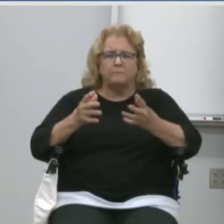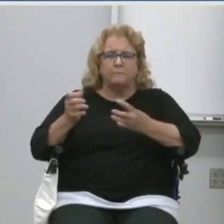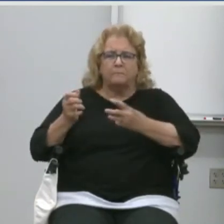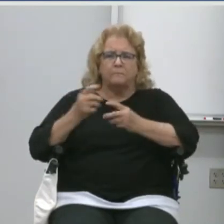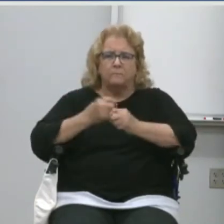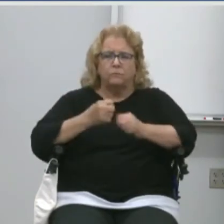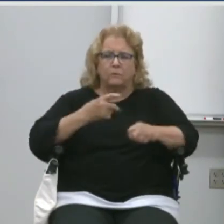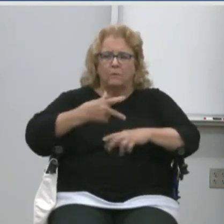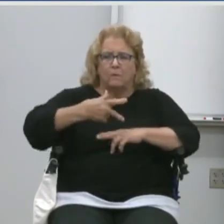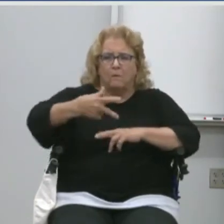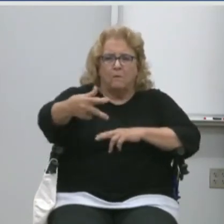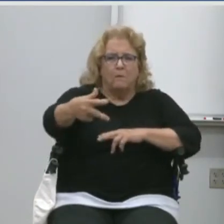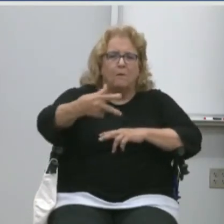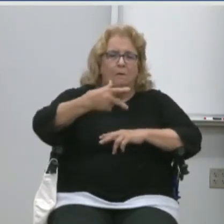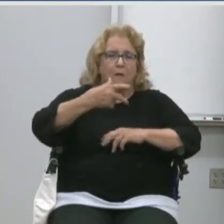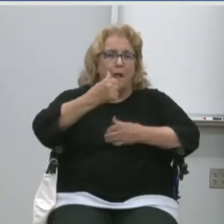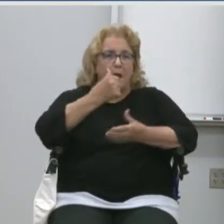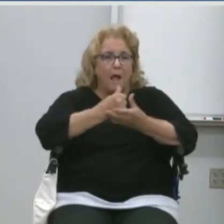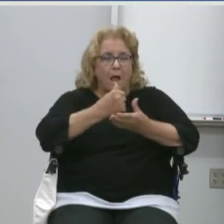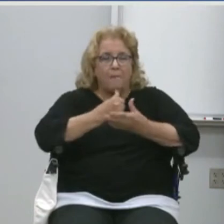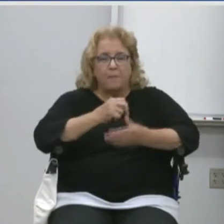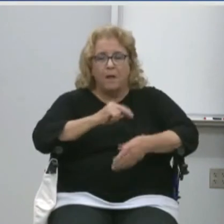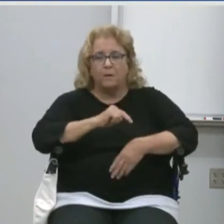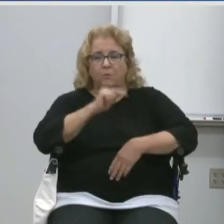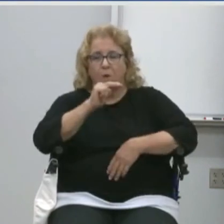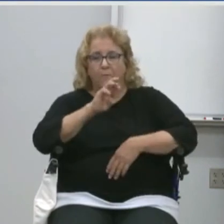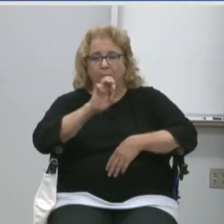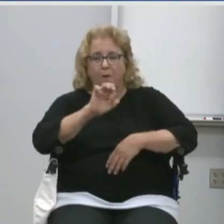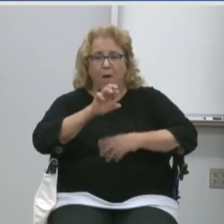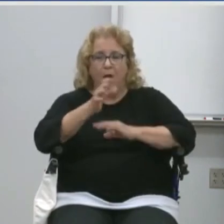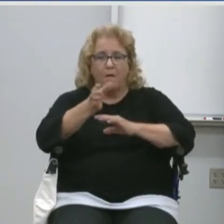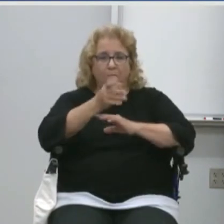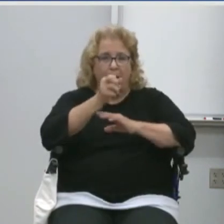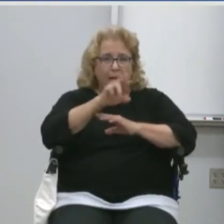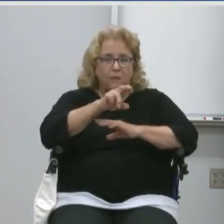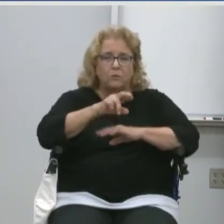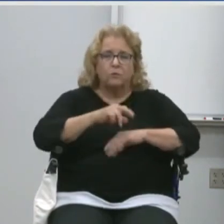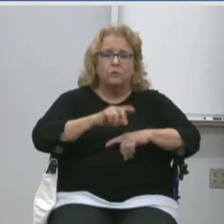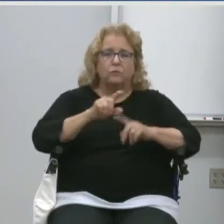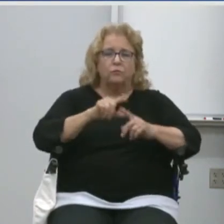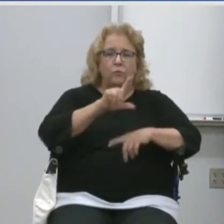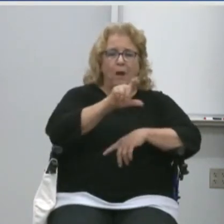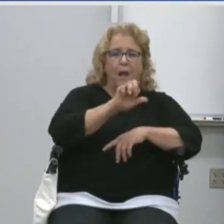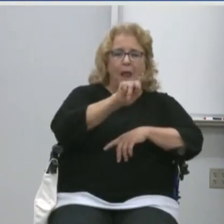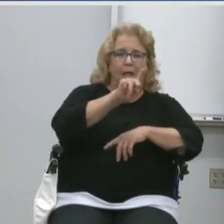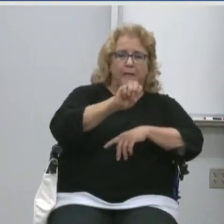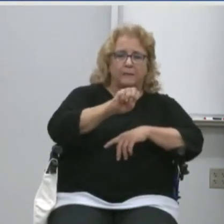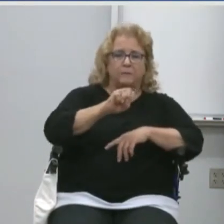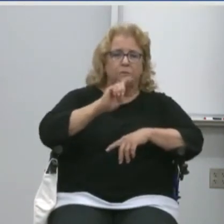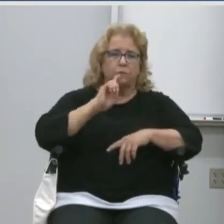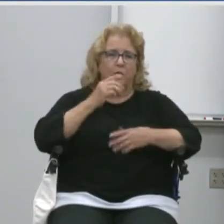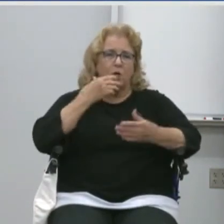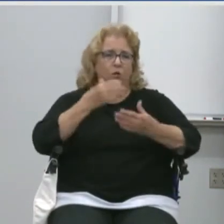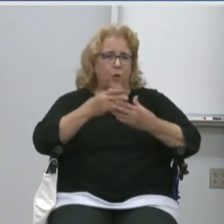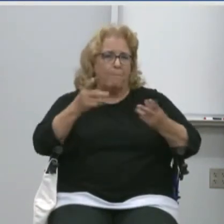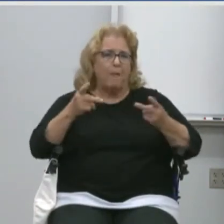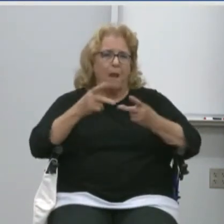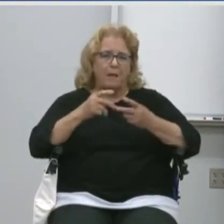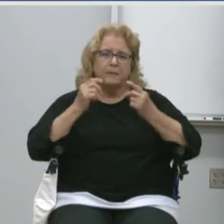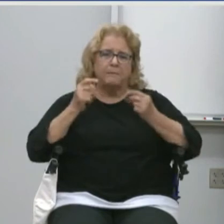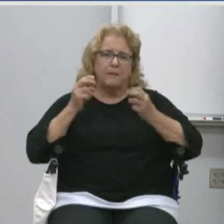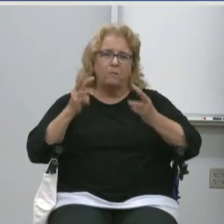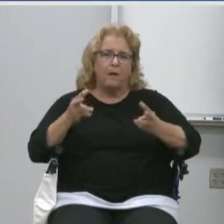only help the north end of Brevard, Flagler, and also inland to Lake. It's just a great facility to stage. The Speedway is such a wonderful